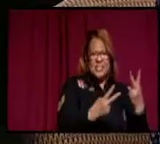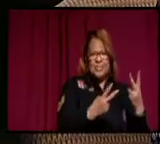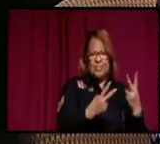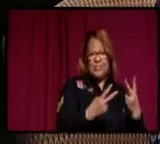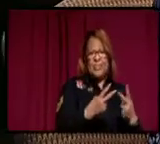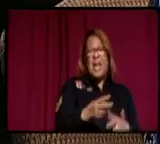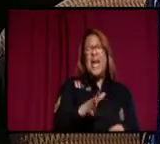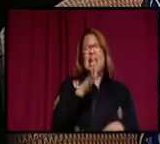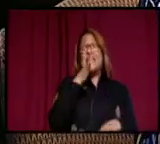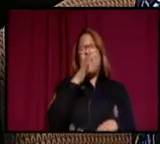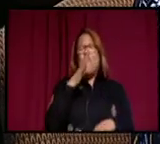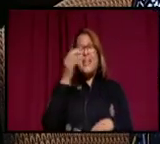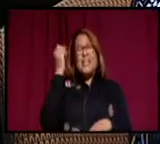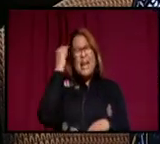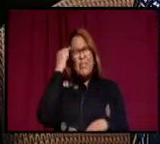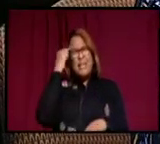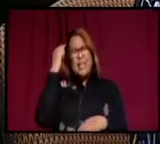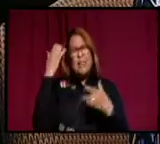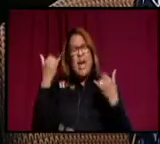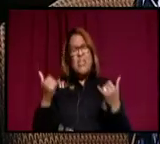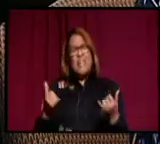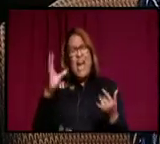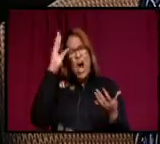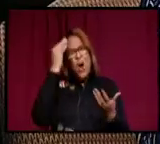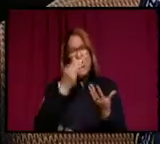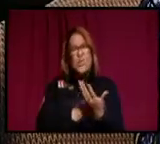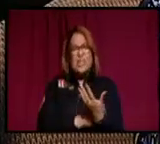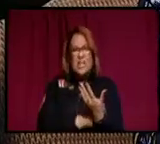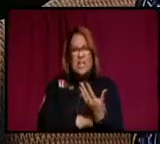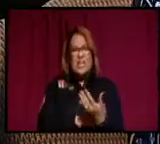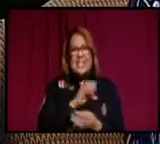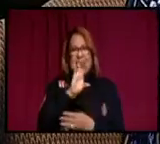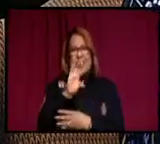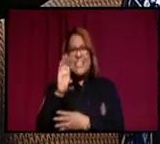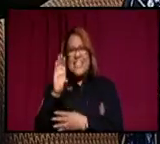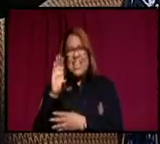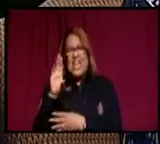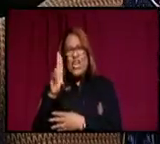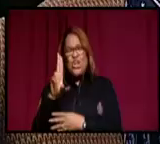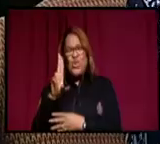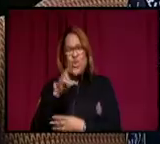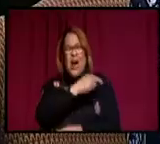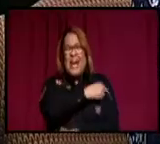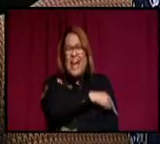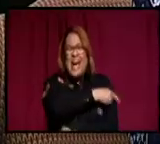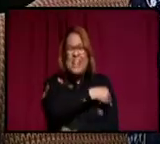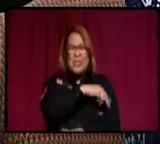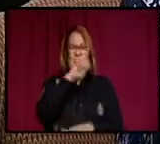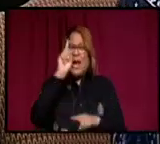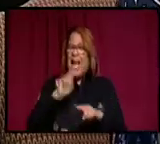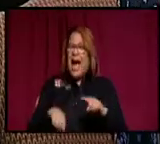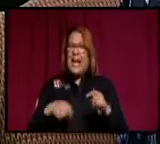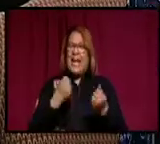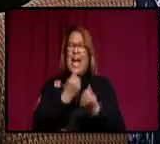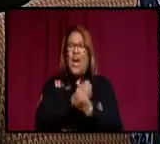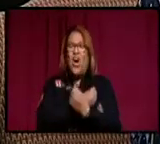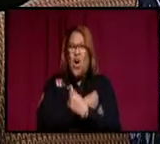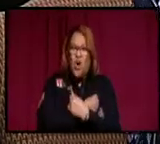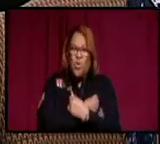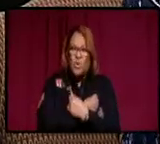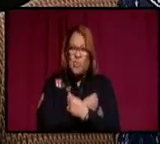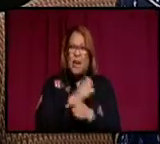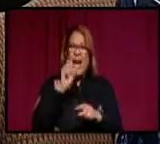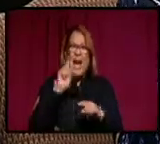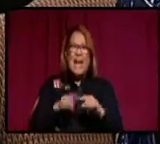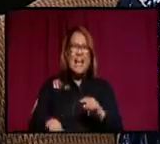that comes to mind even now whose son is in CCU, and her cry was, I can't hold him. I can't see about